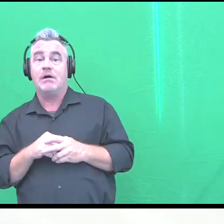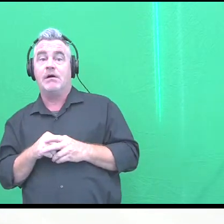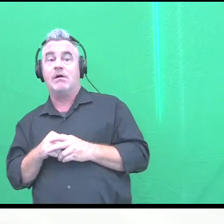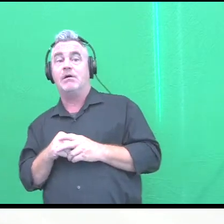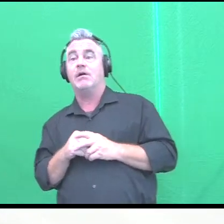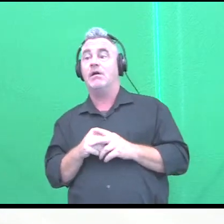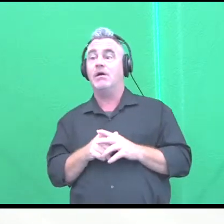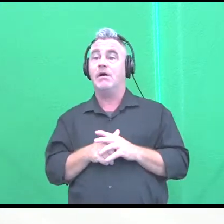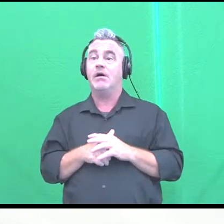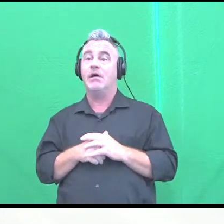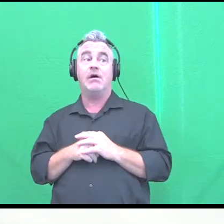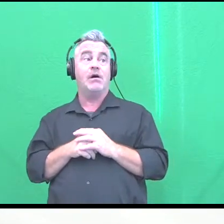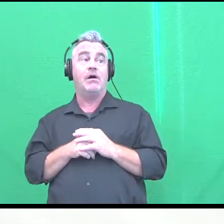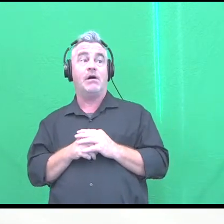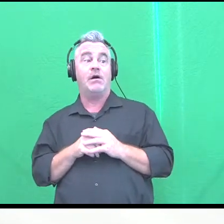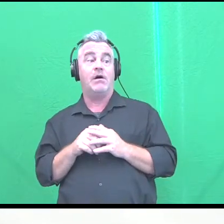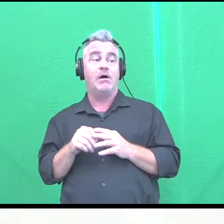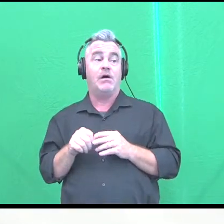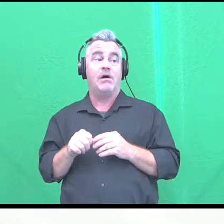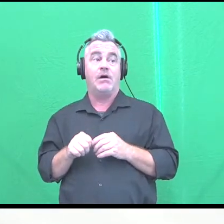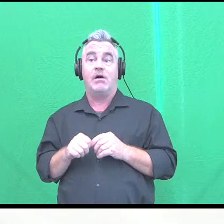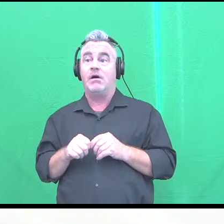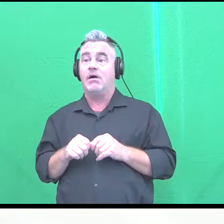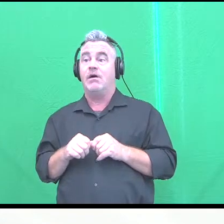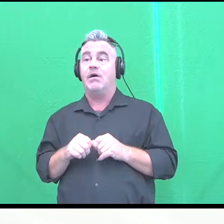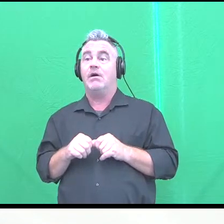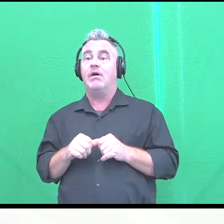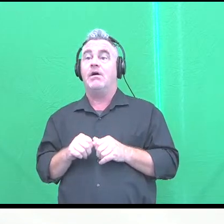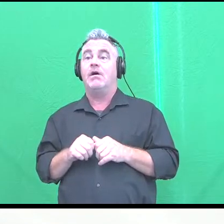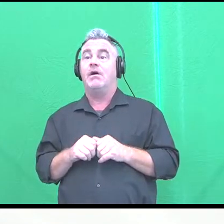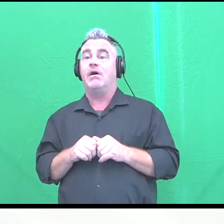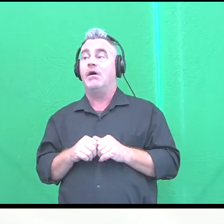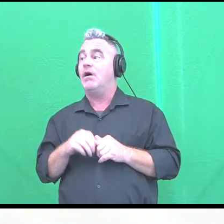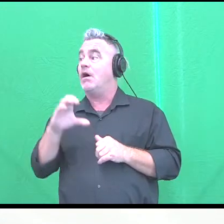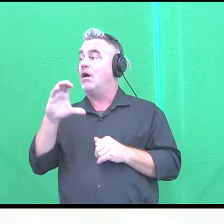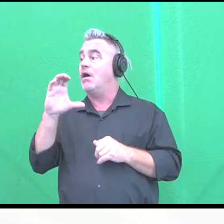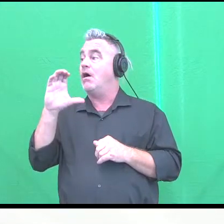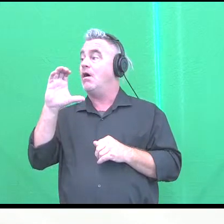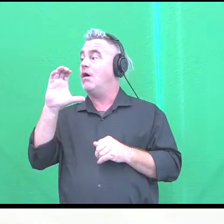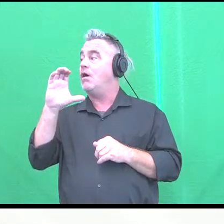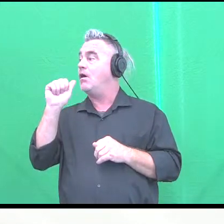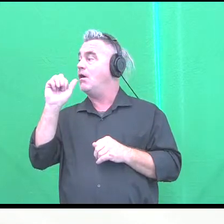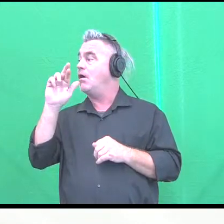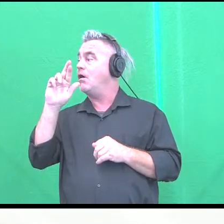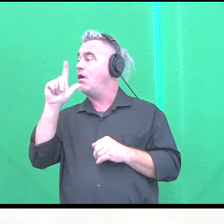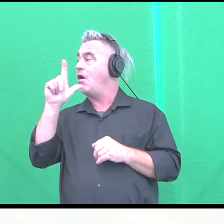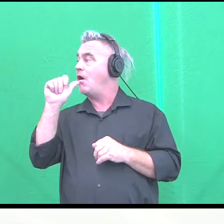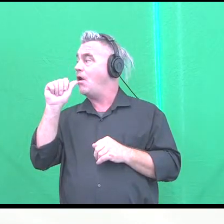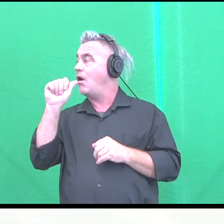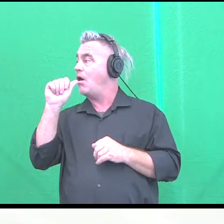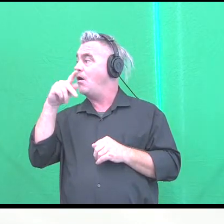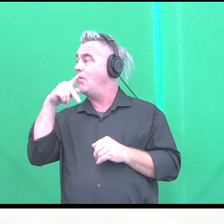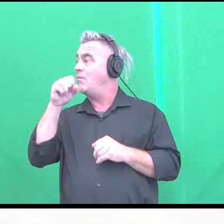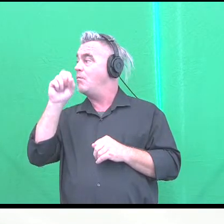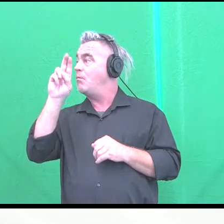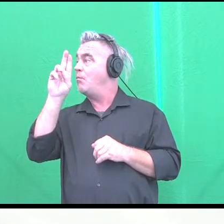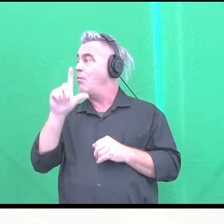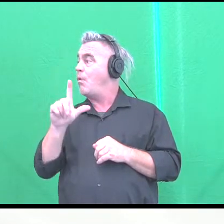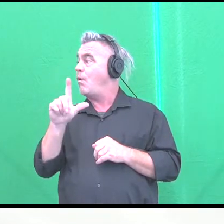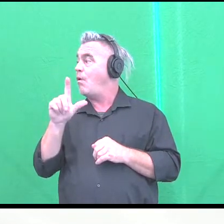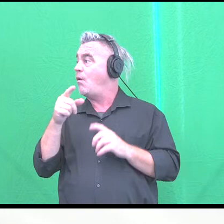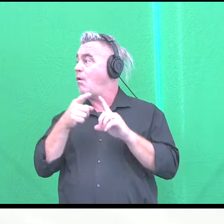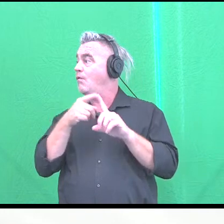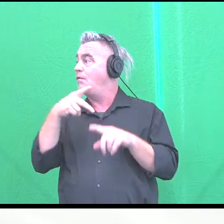person on here is Carla Paul, I believe it is. Carla Paul from Palm